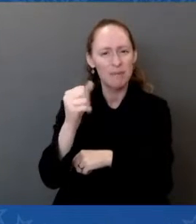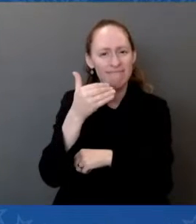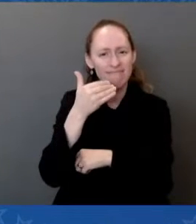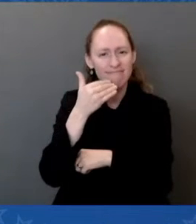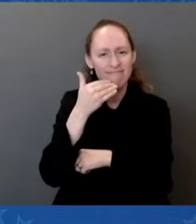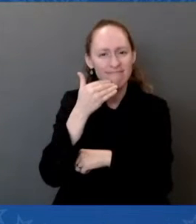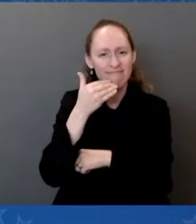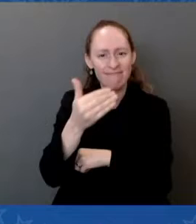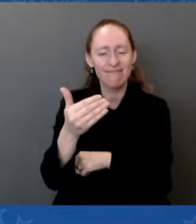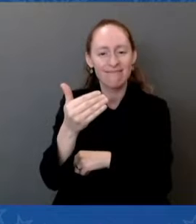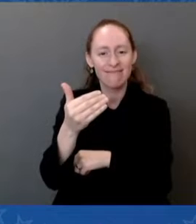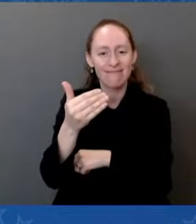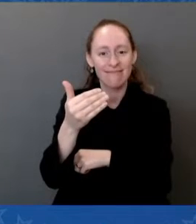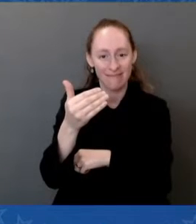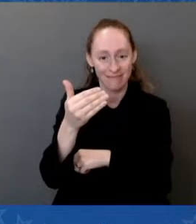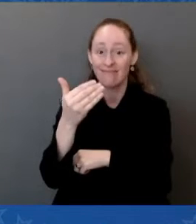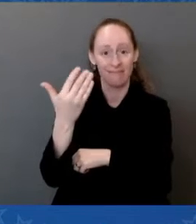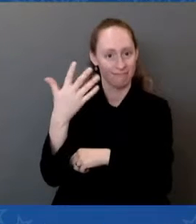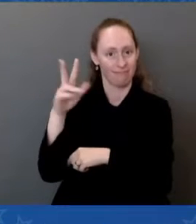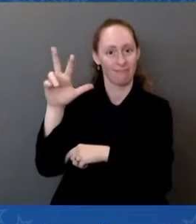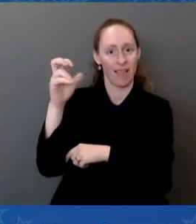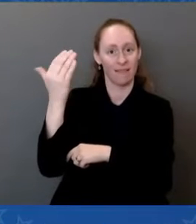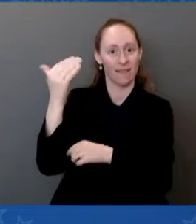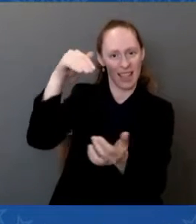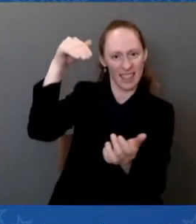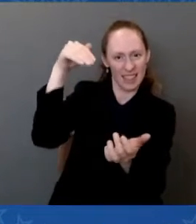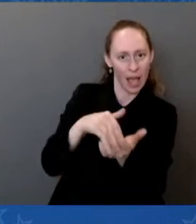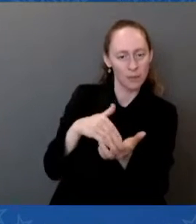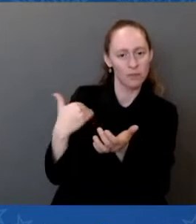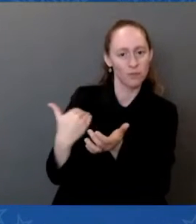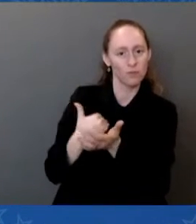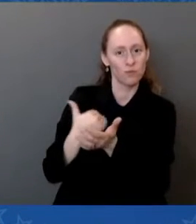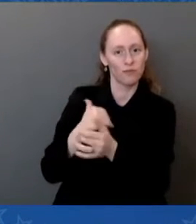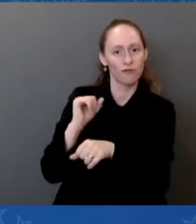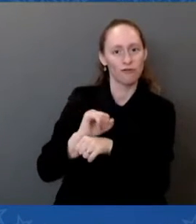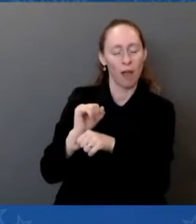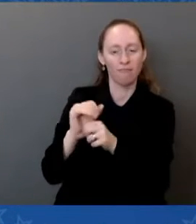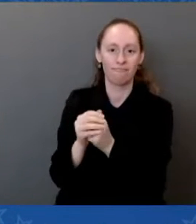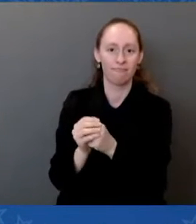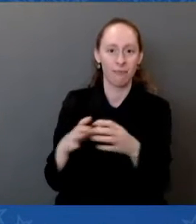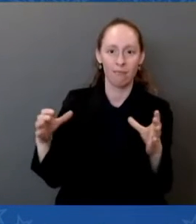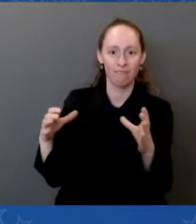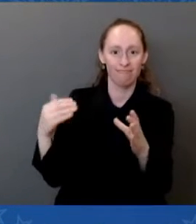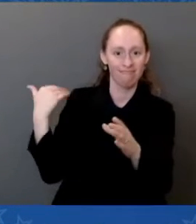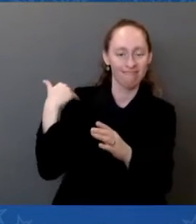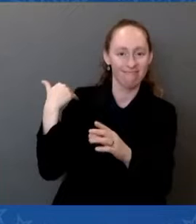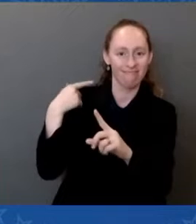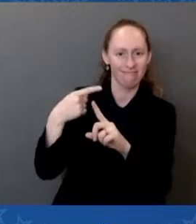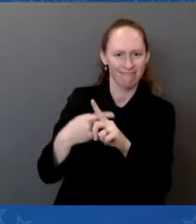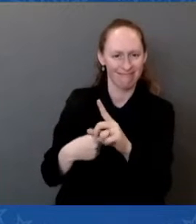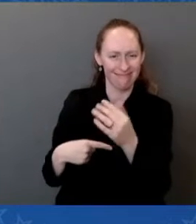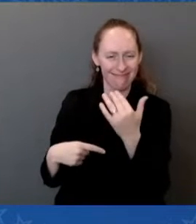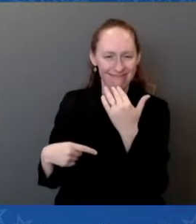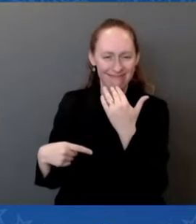The great American jobs machine continues its comeback. American workers are back to work, earning more,